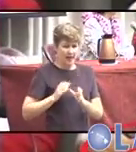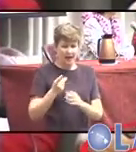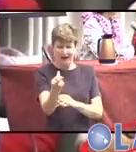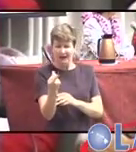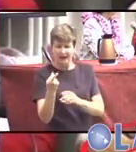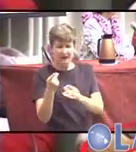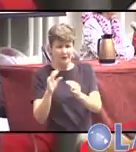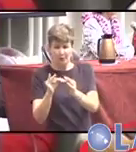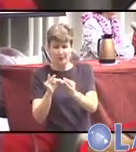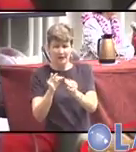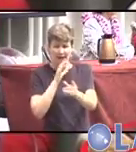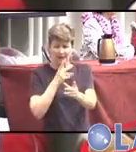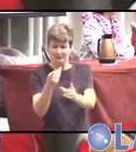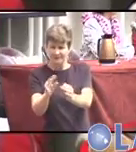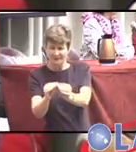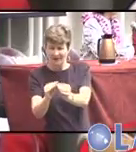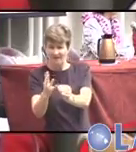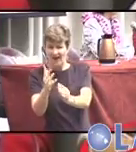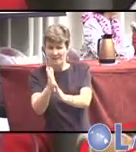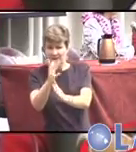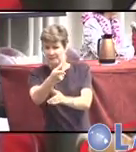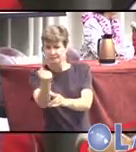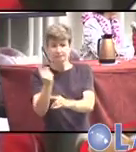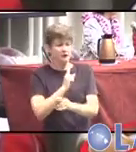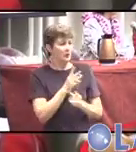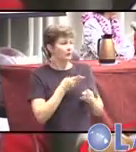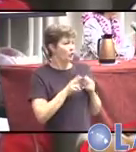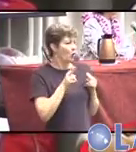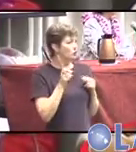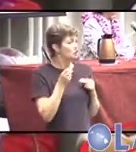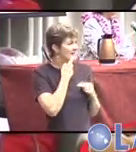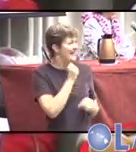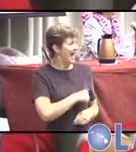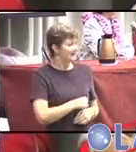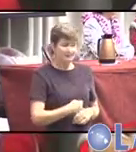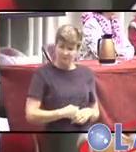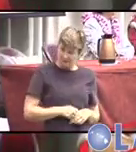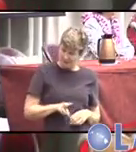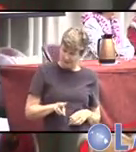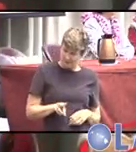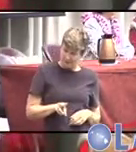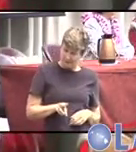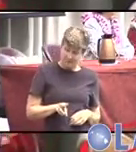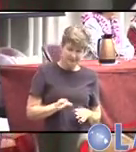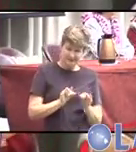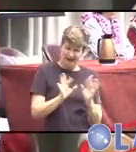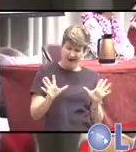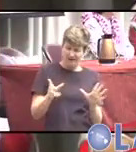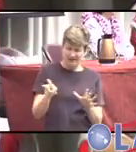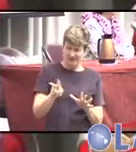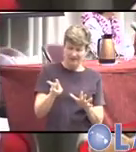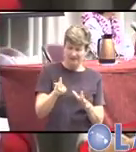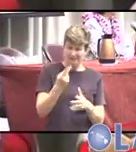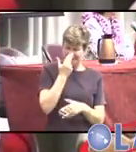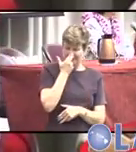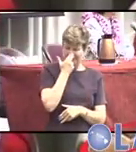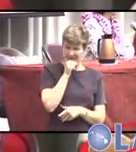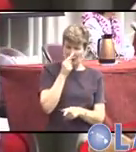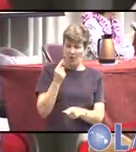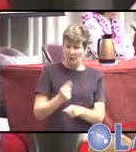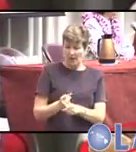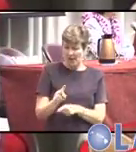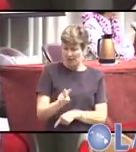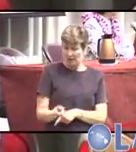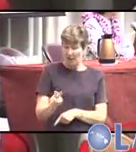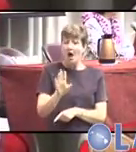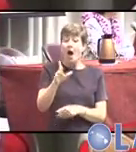speaking for 5-10 minutes, and then she turns around and she'll tell me, oh, she said yes. So it's kind of obvious that something's amiss, something's not quite right.